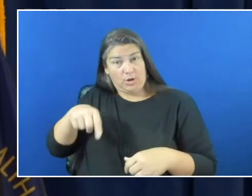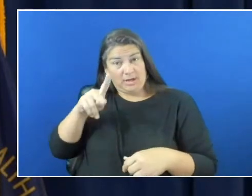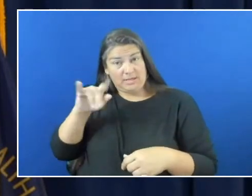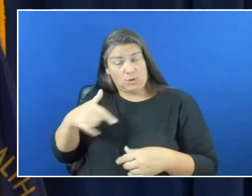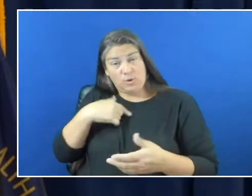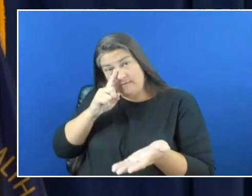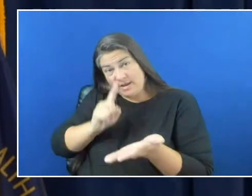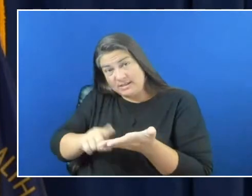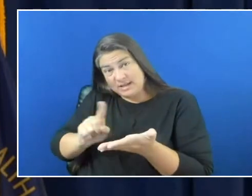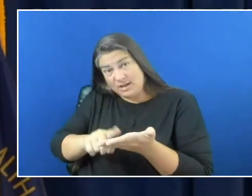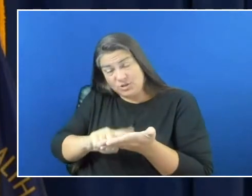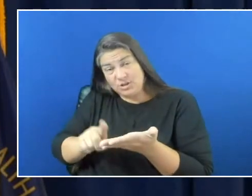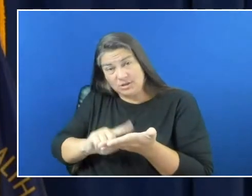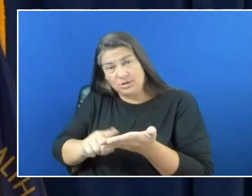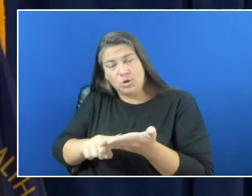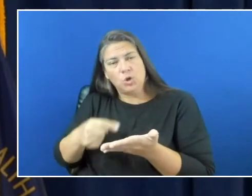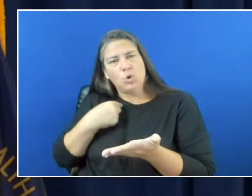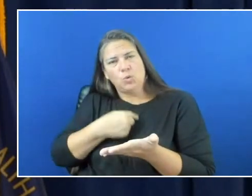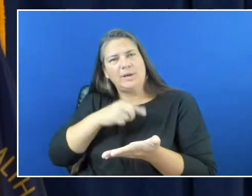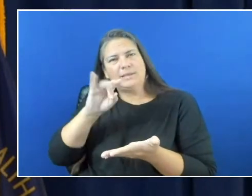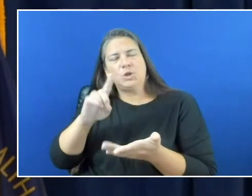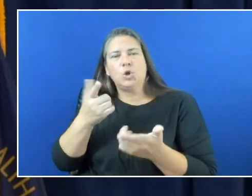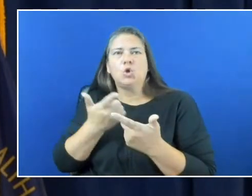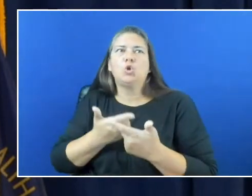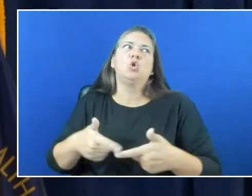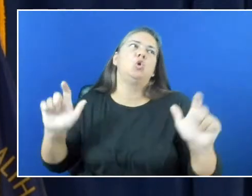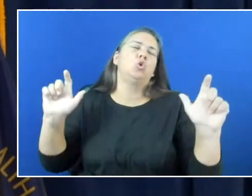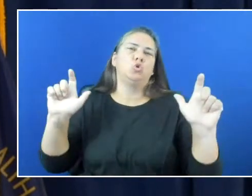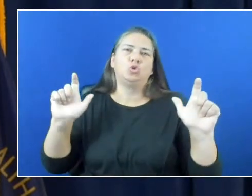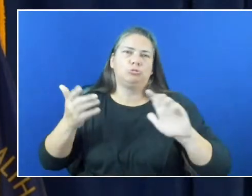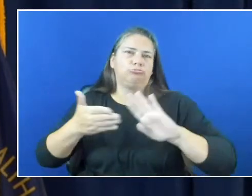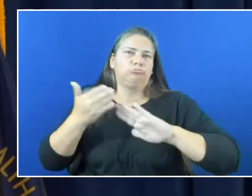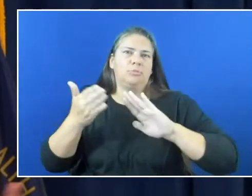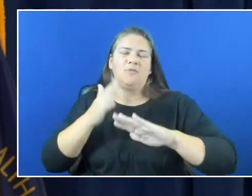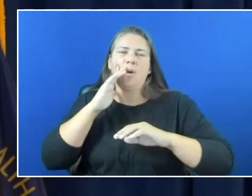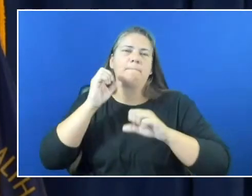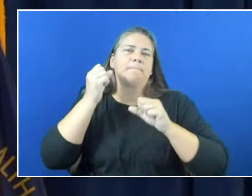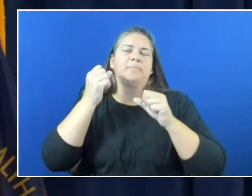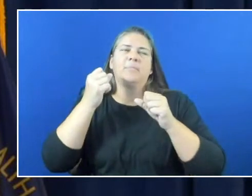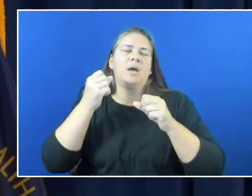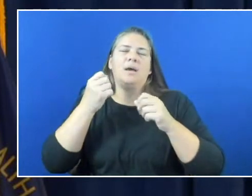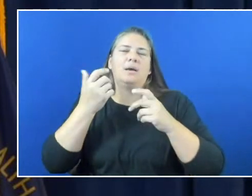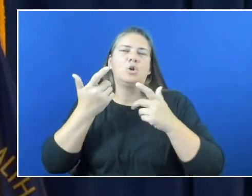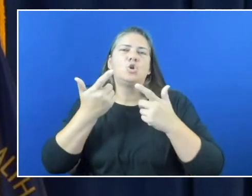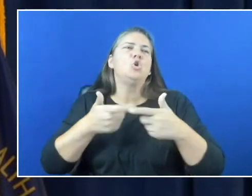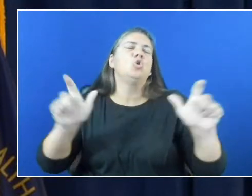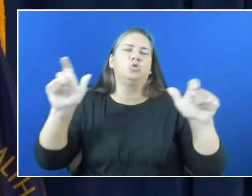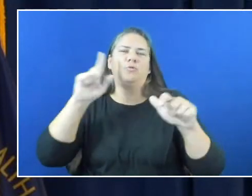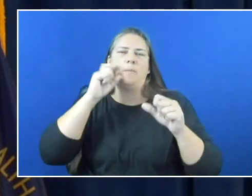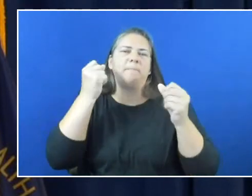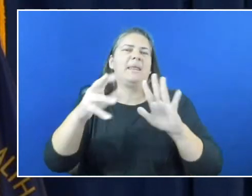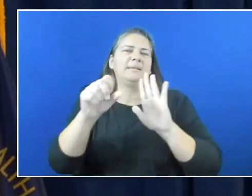we did this big sting on a multi-state to make it, more of a